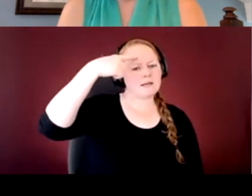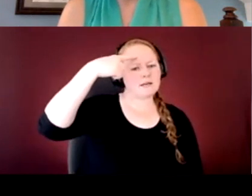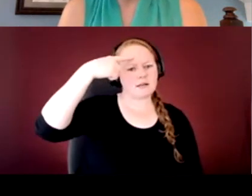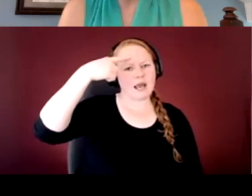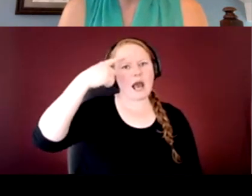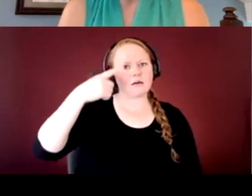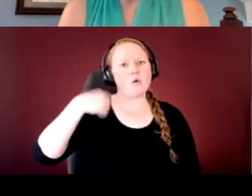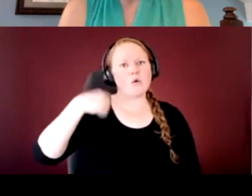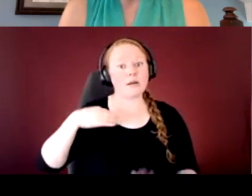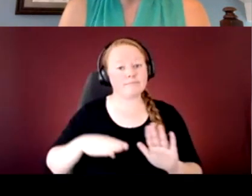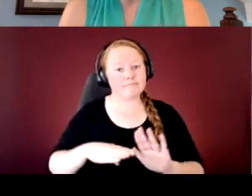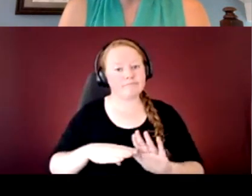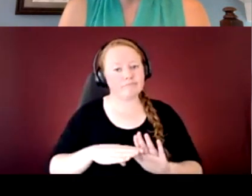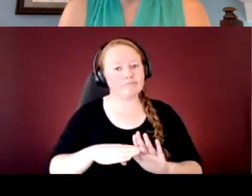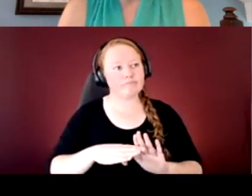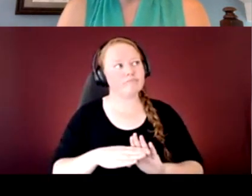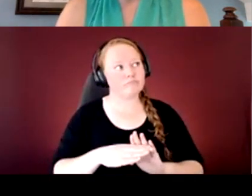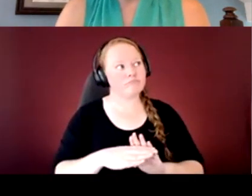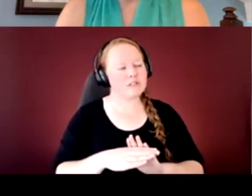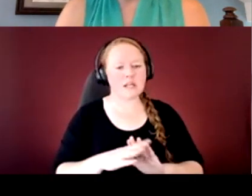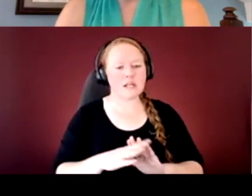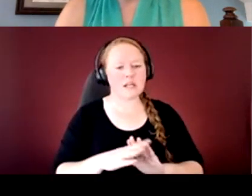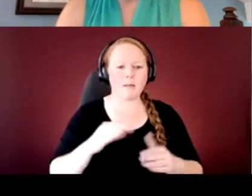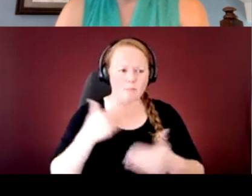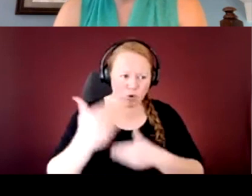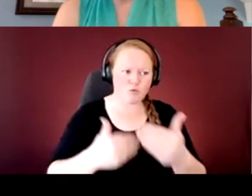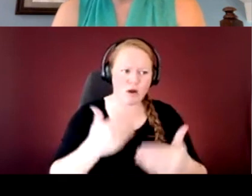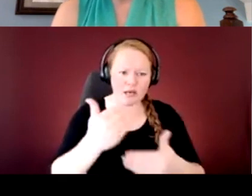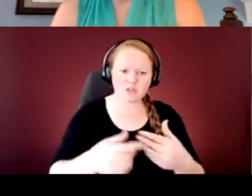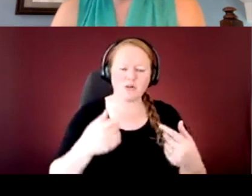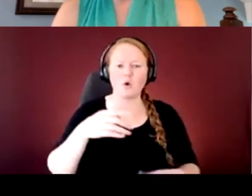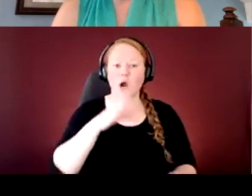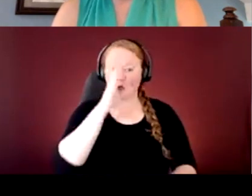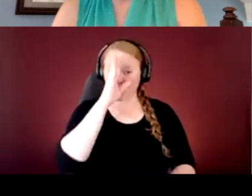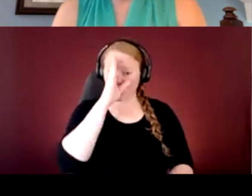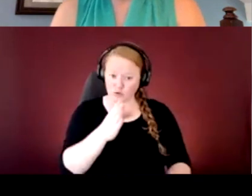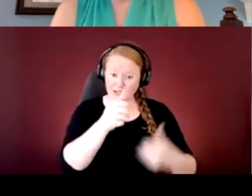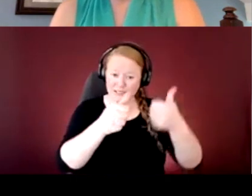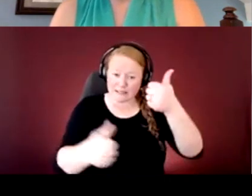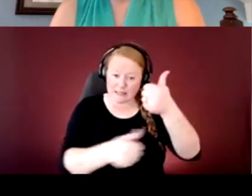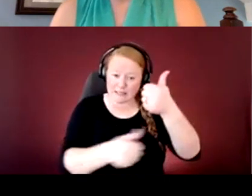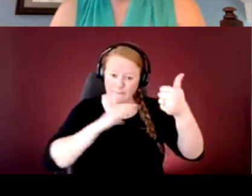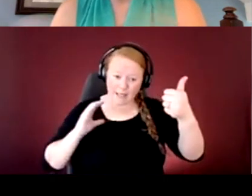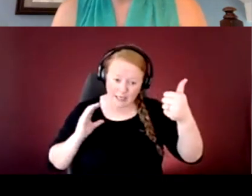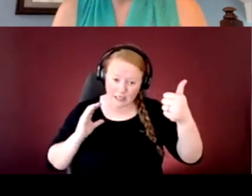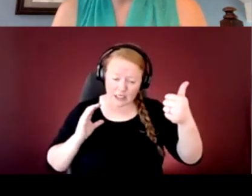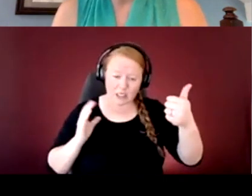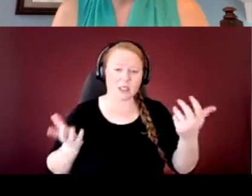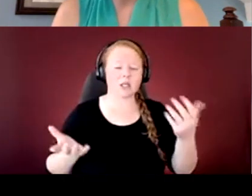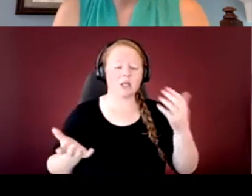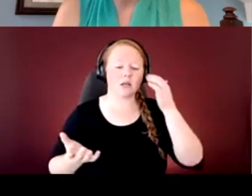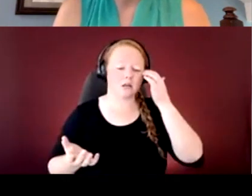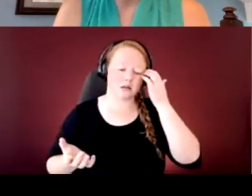direct relief subcommittee, and I think in sort of the wrap